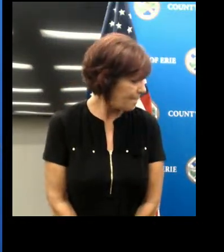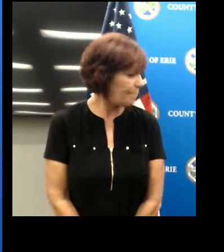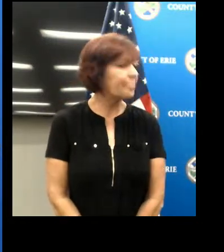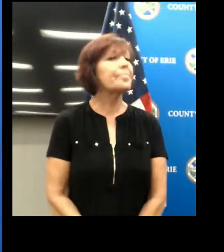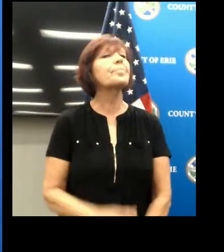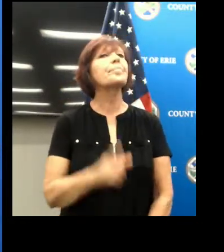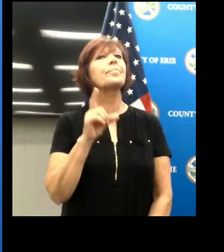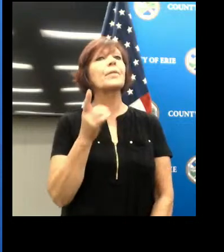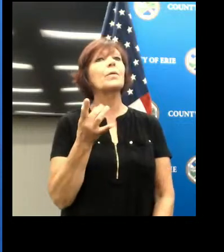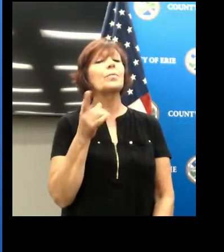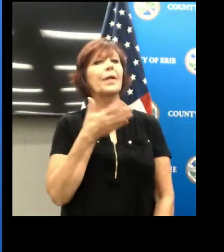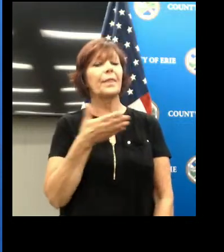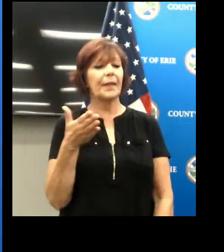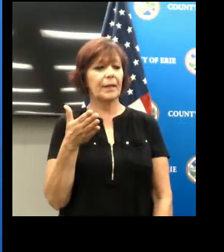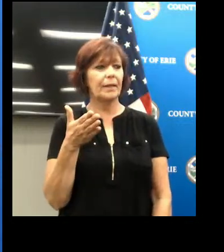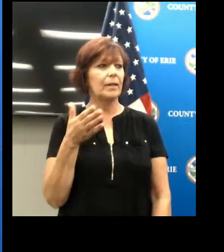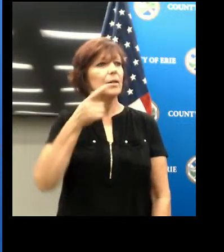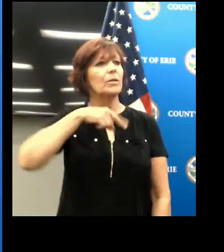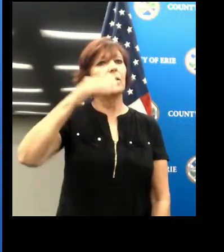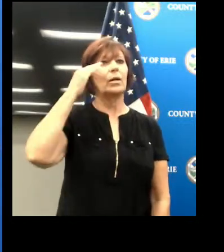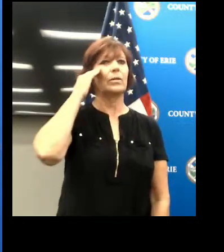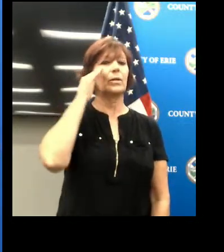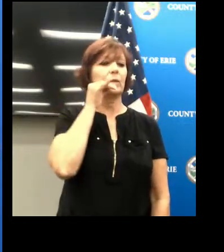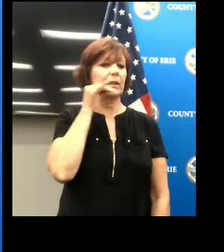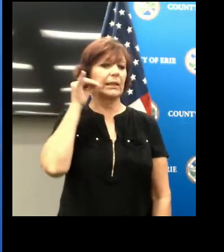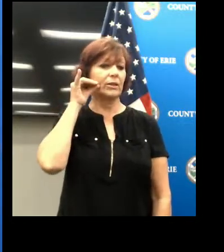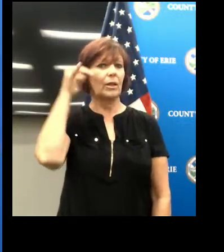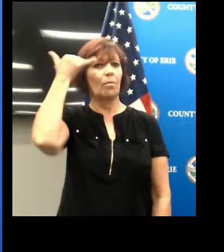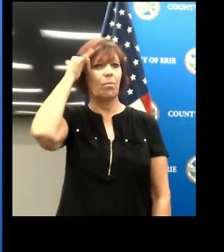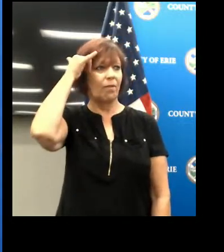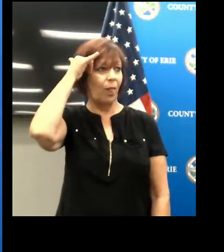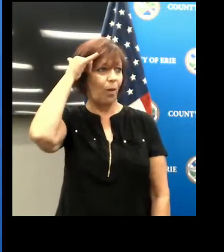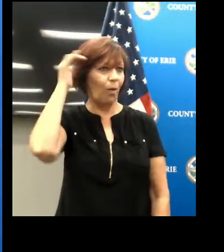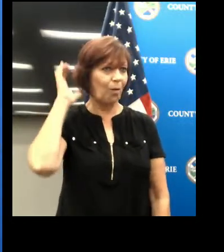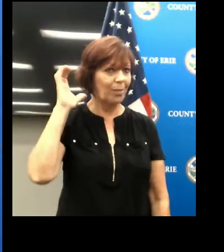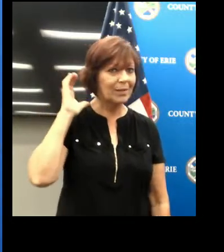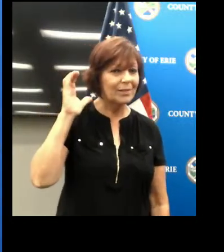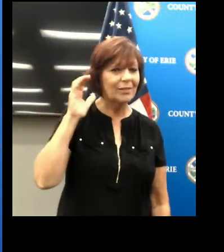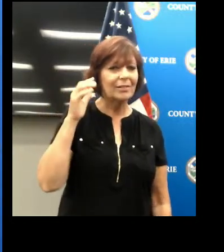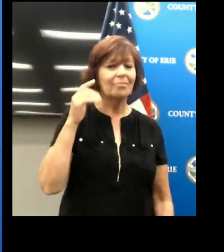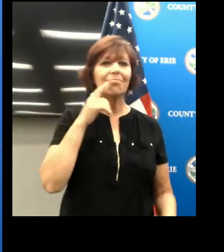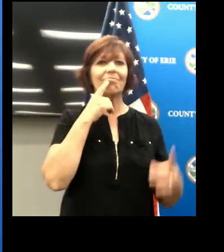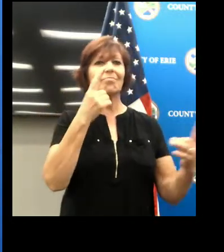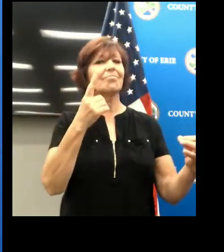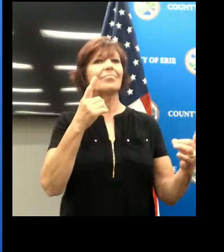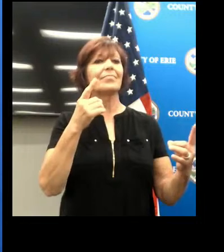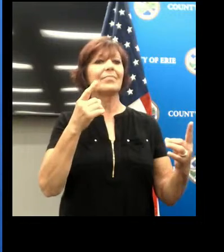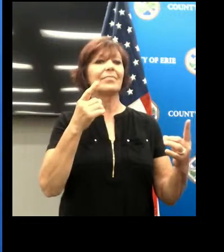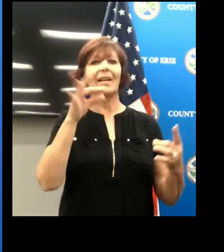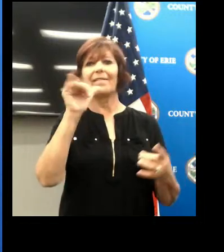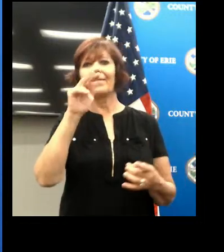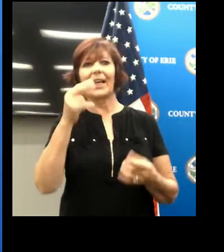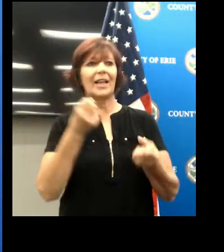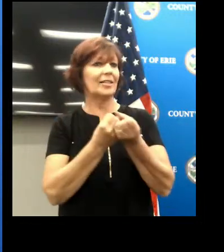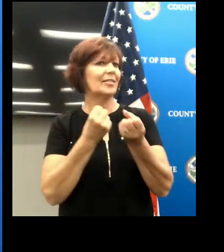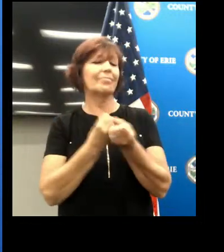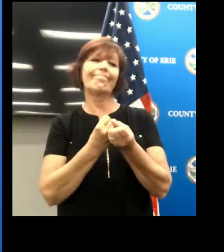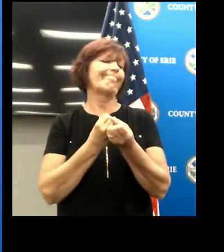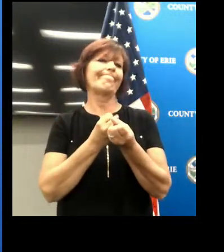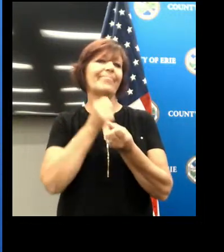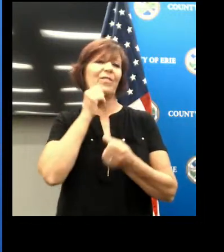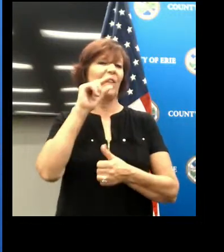One final thing. I think we all know that yesterday the Buffalo Bills announced that they will not be having fans in the first 2 games in